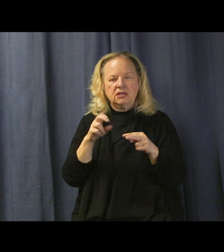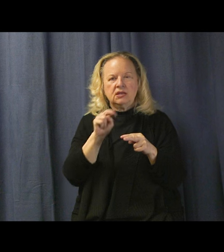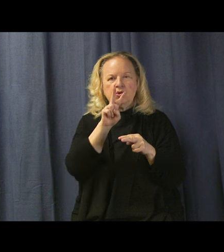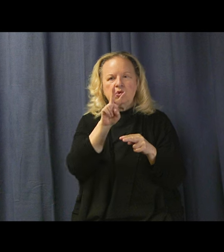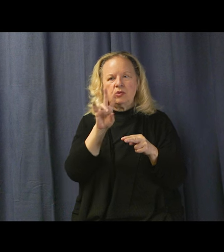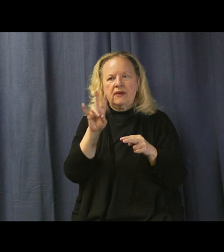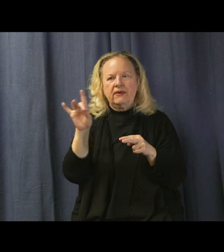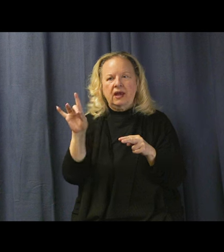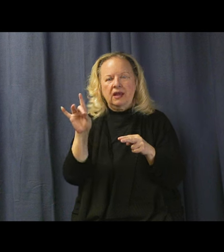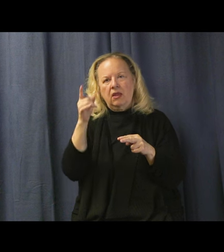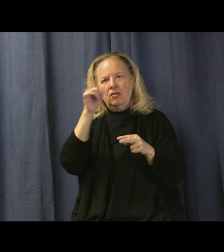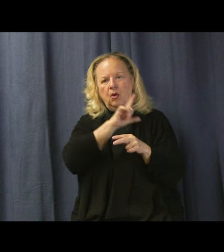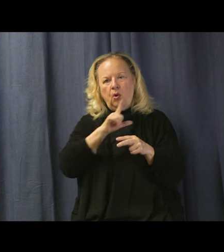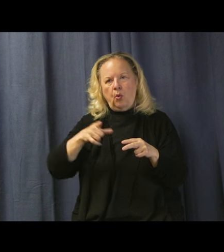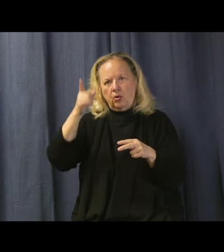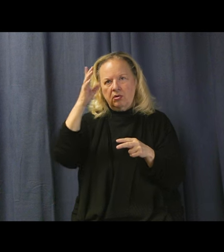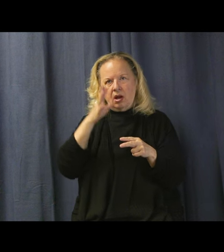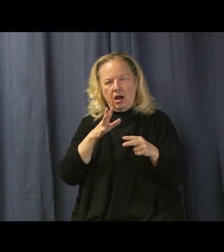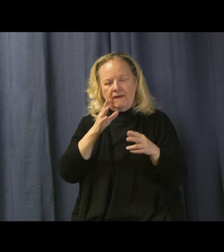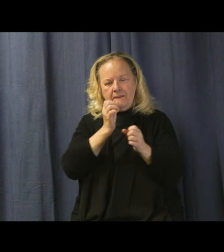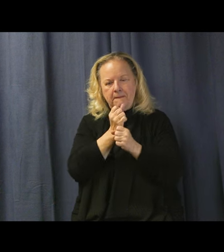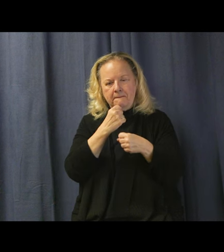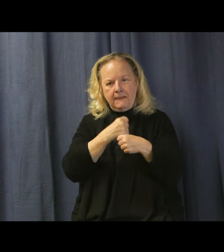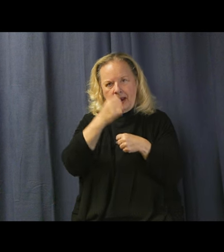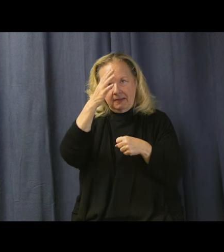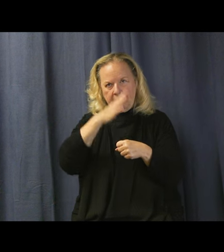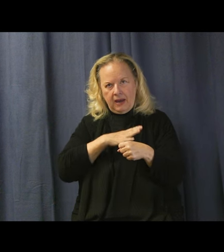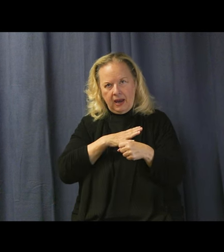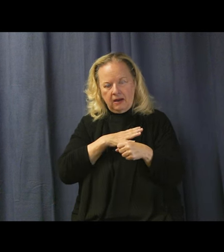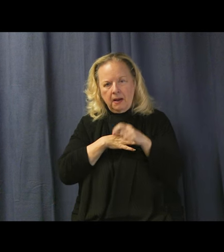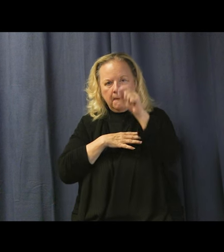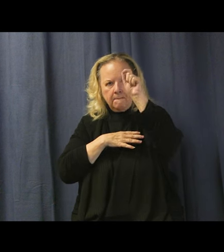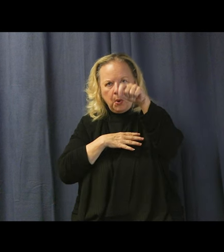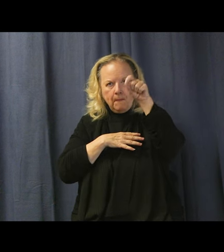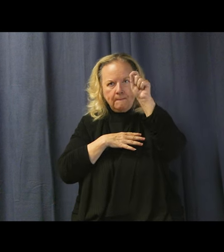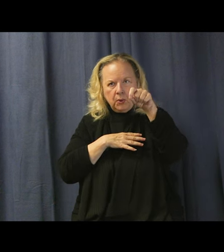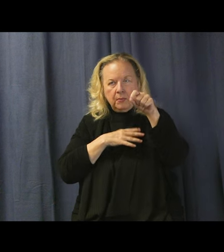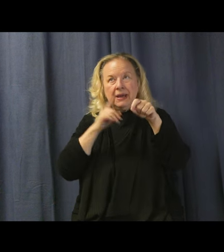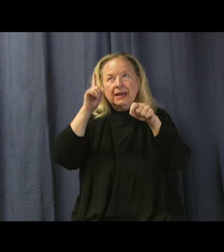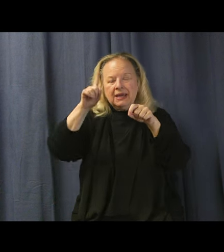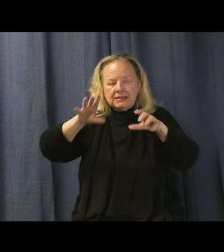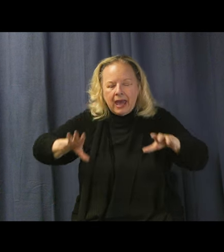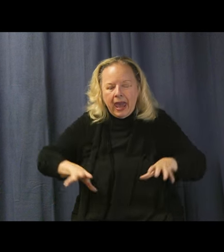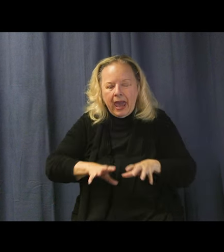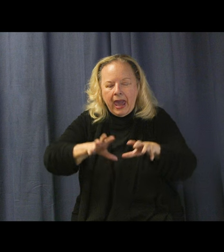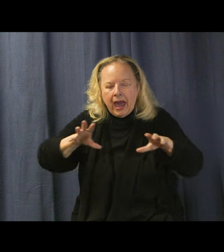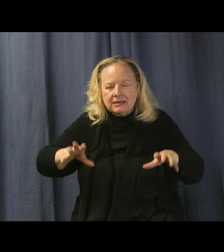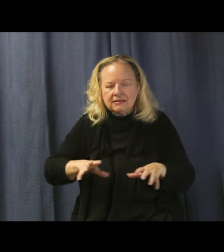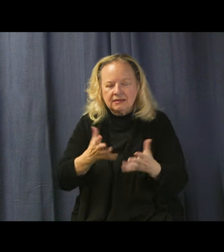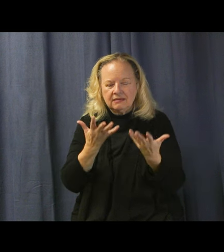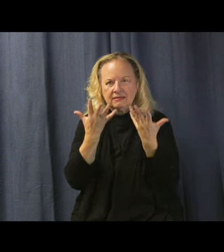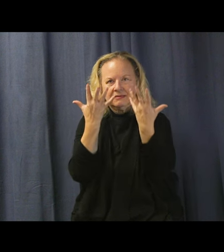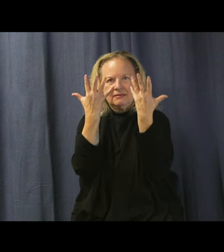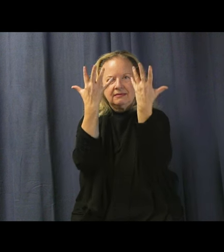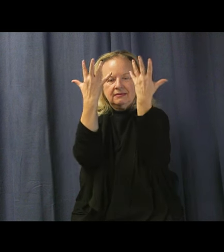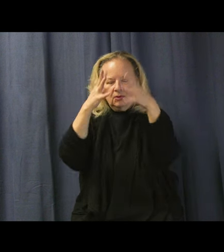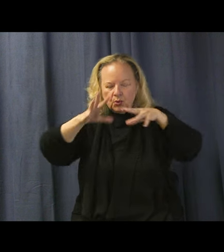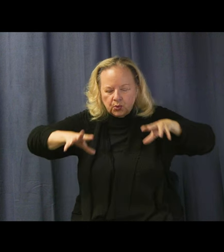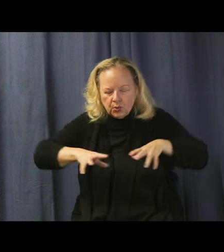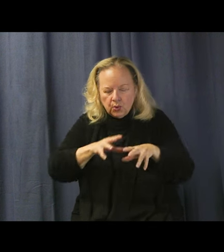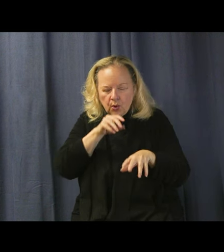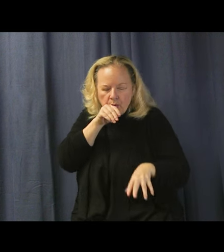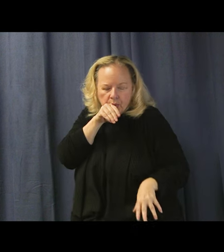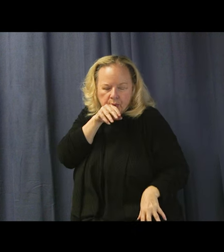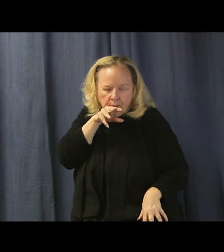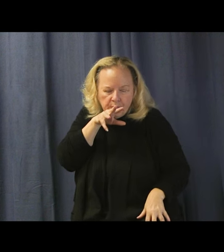2, 7, 8, the Lord God formed man. And there's the word, using both his hands of the dust of the ground. He breathed into his nostrils